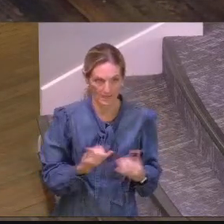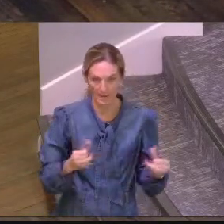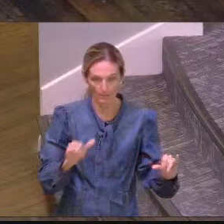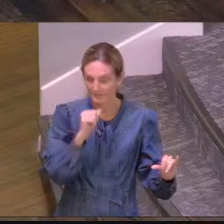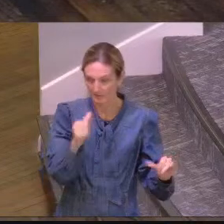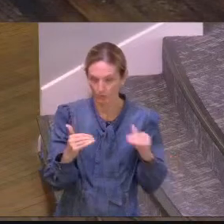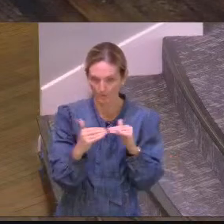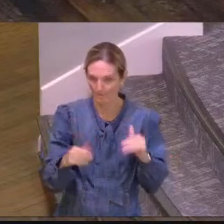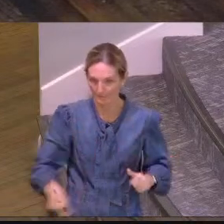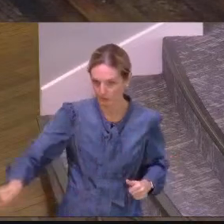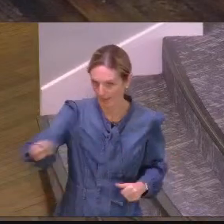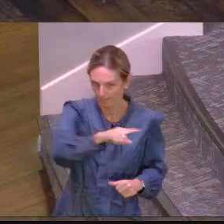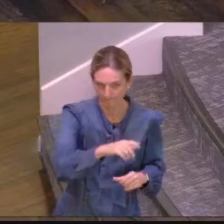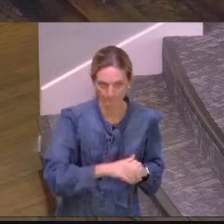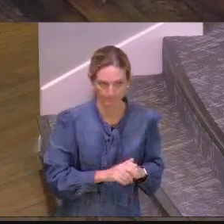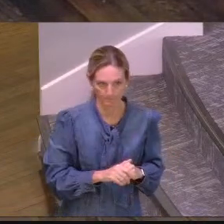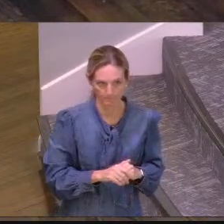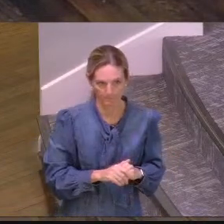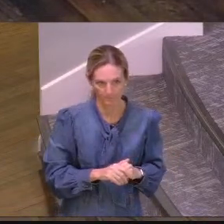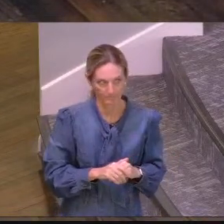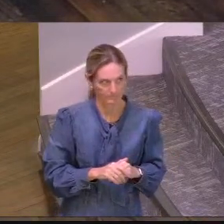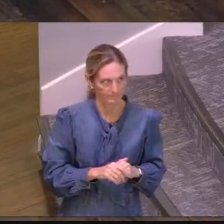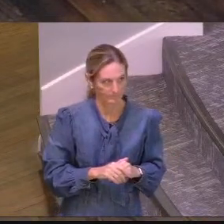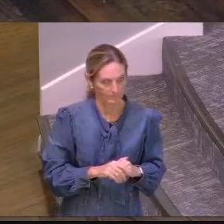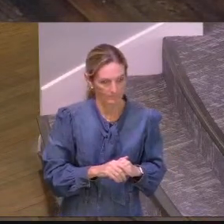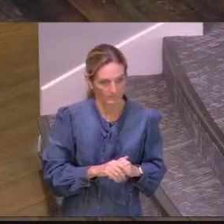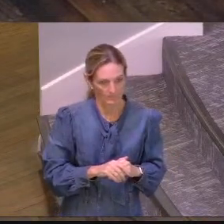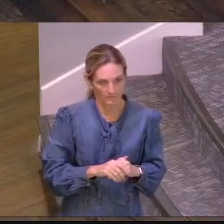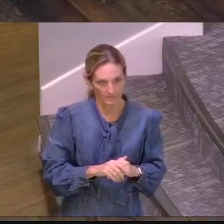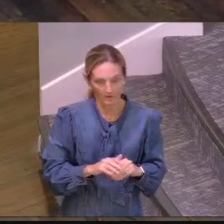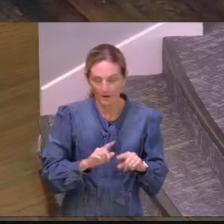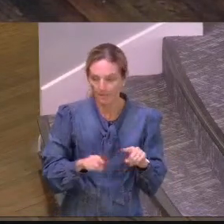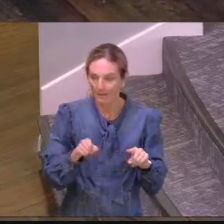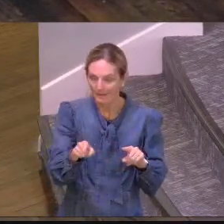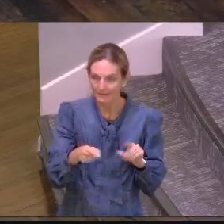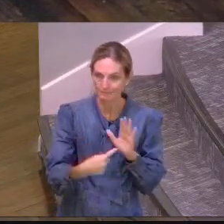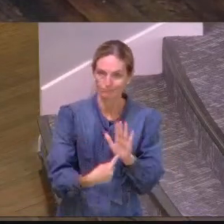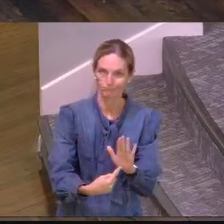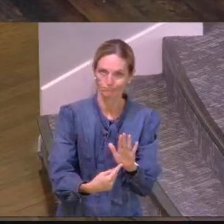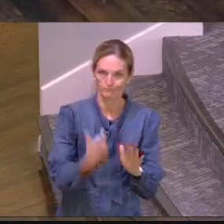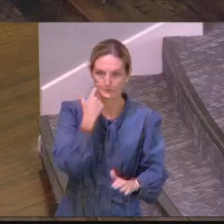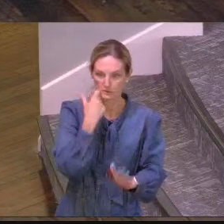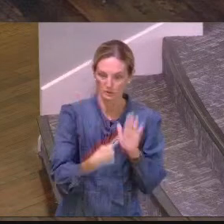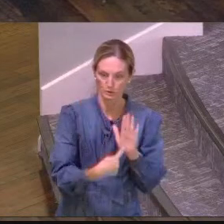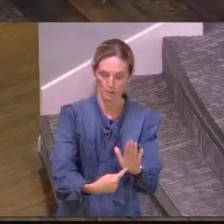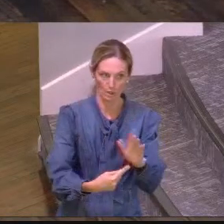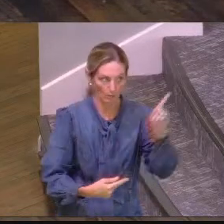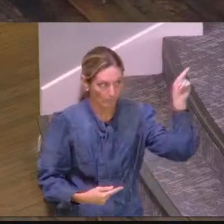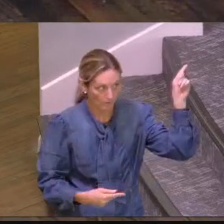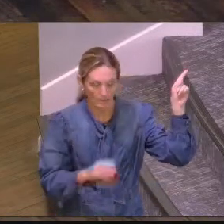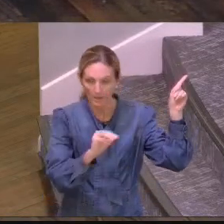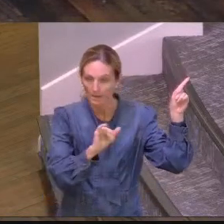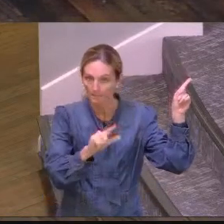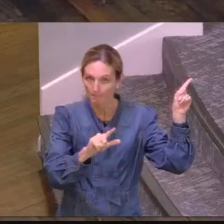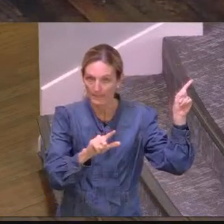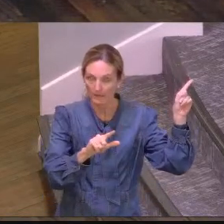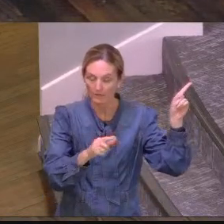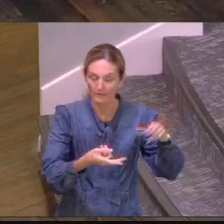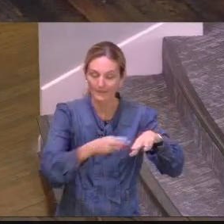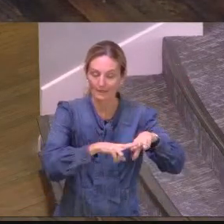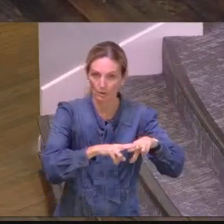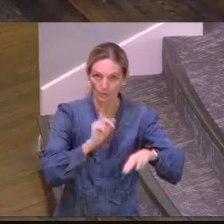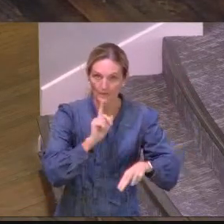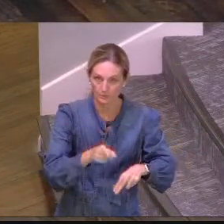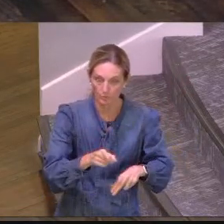there. But he just showed that the millage rate increase would actually